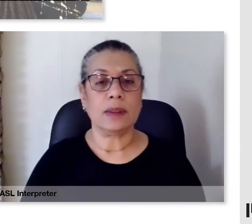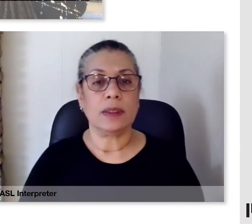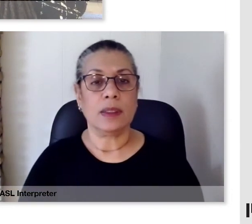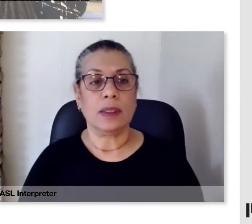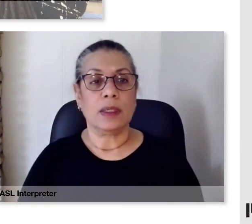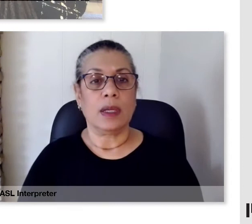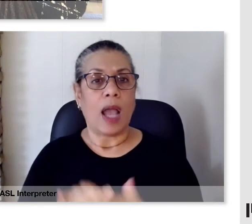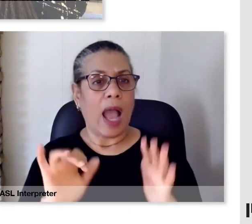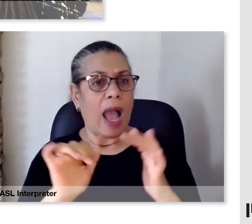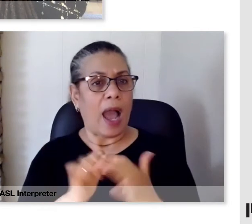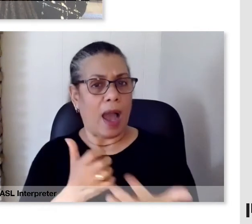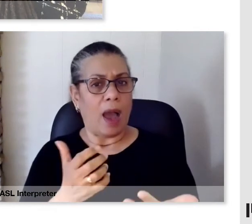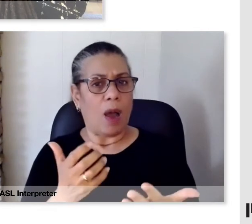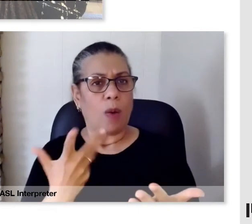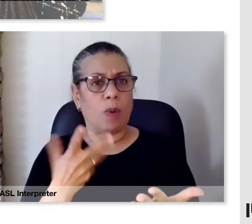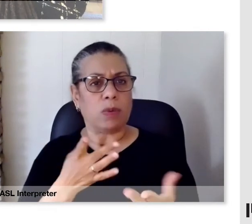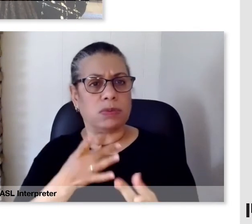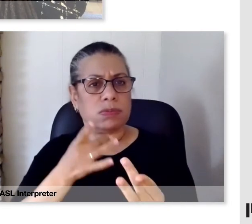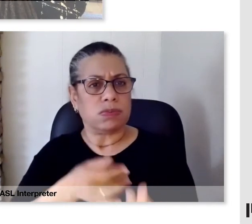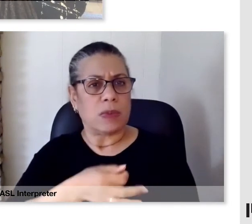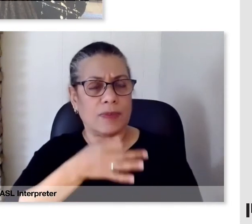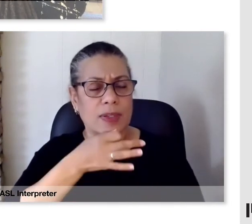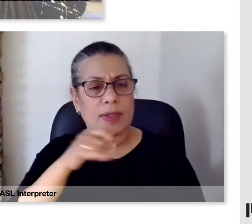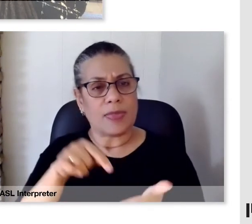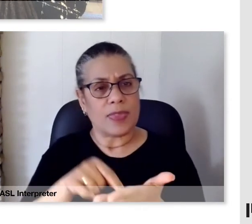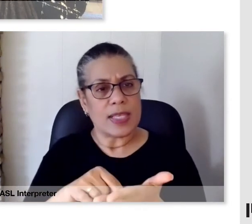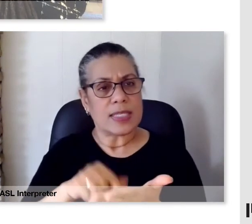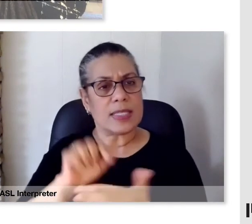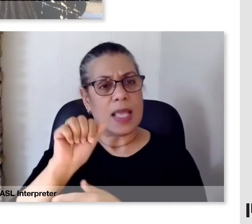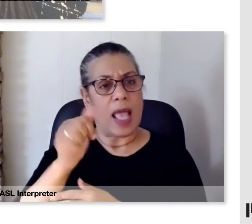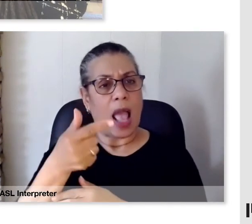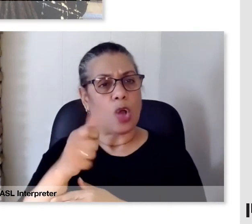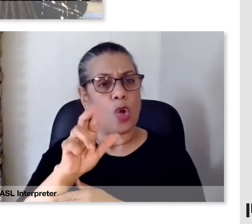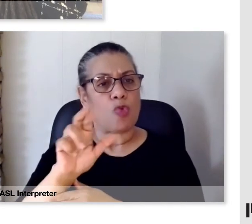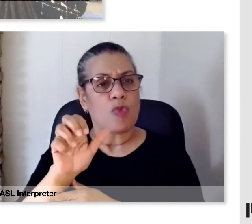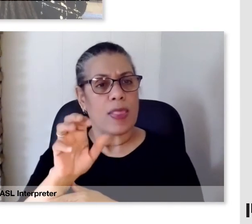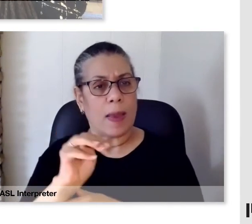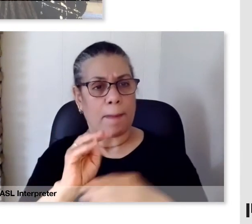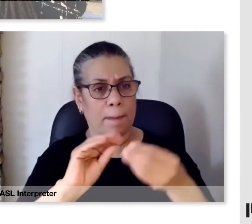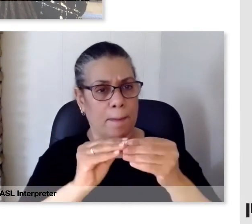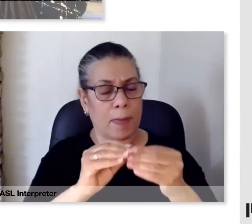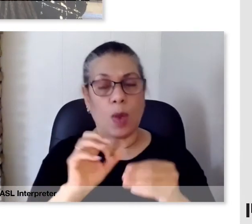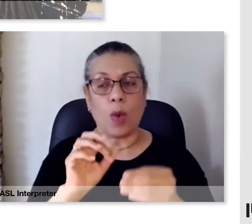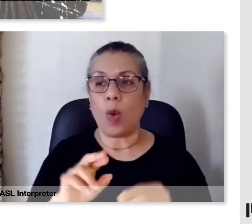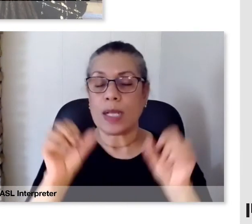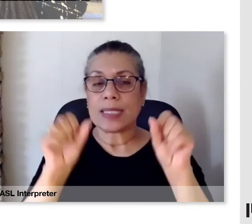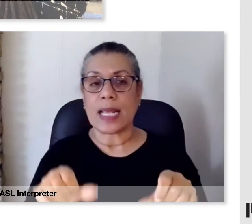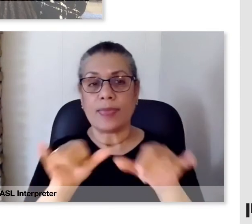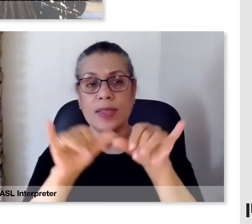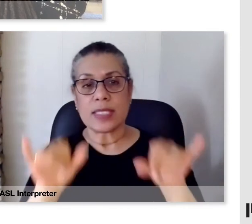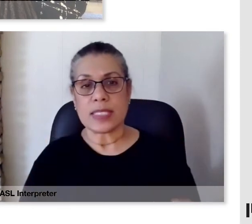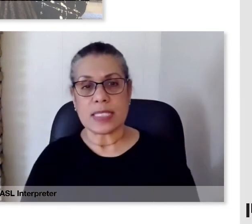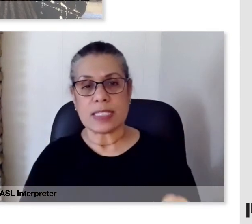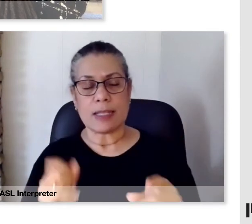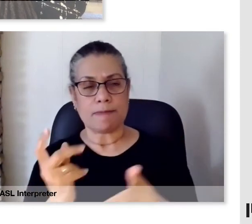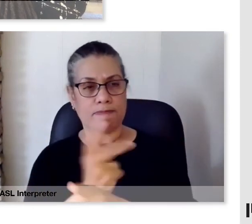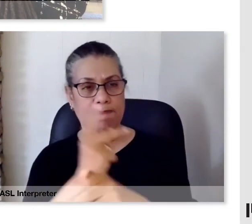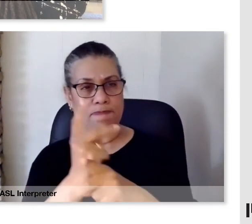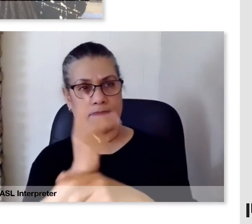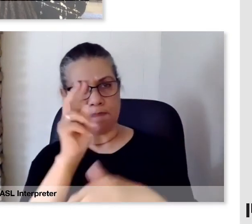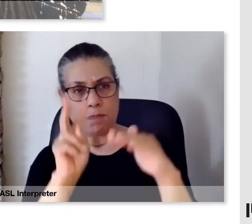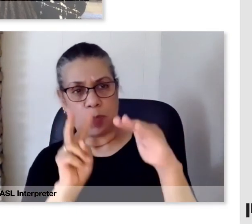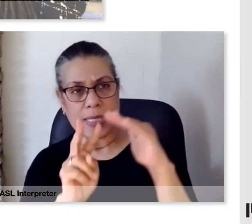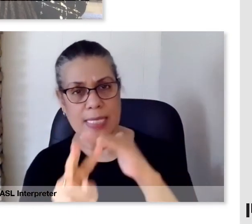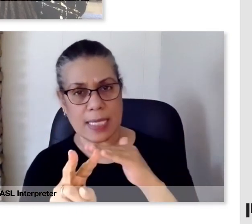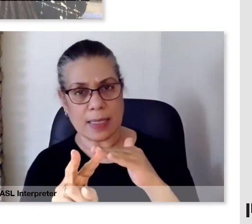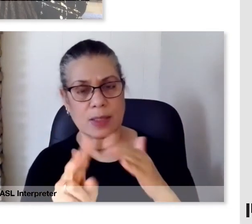how exhaustive and efficient is this particular algorithm that I've created? Or is it something like, can the system spark criticality, you know,